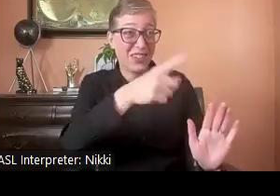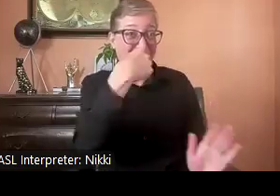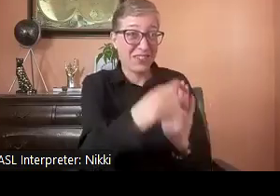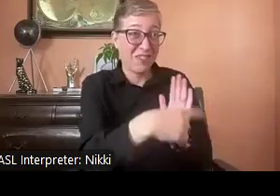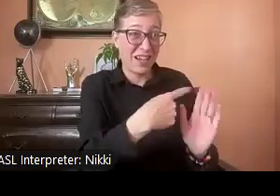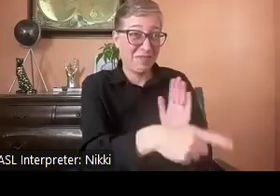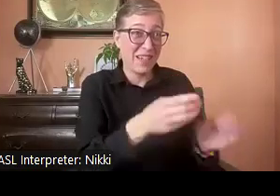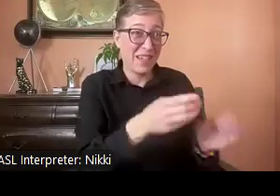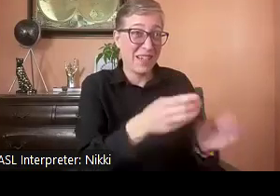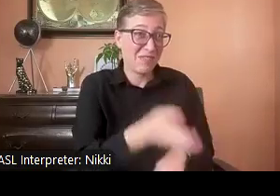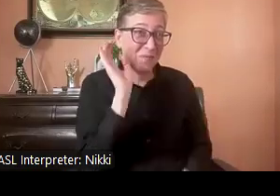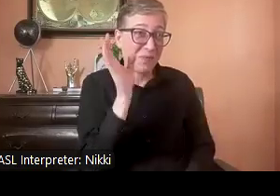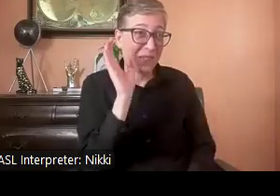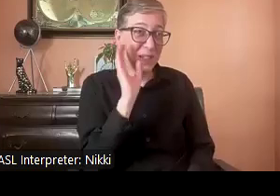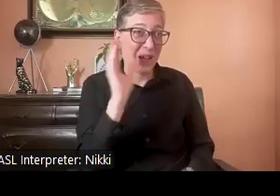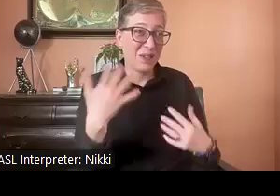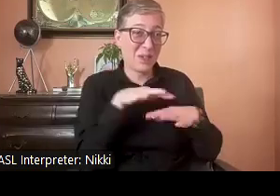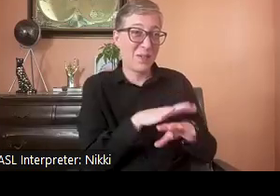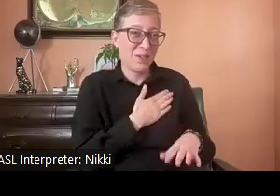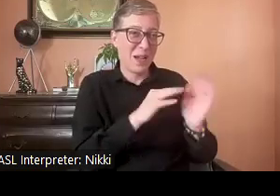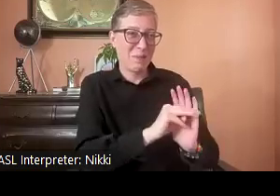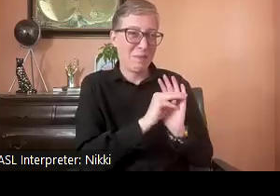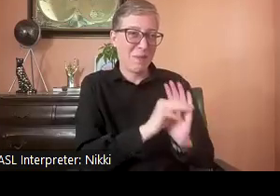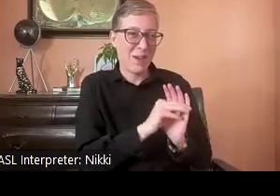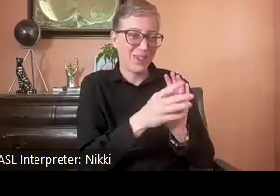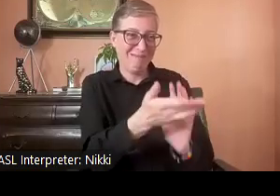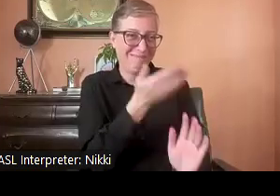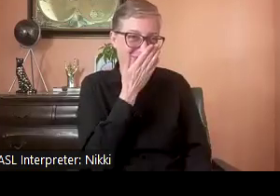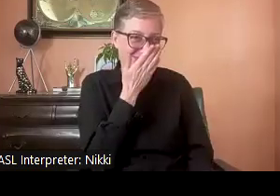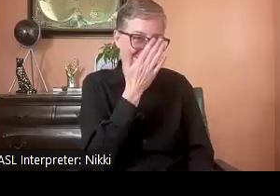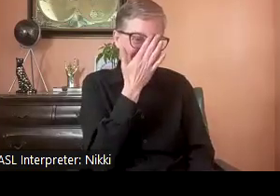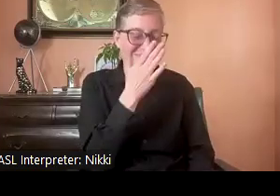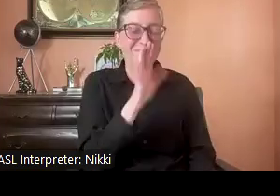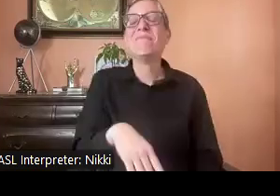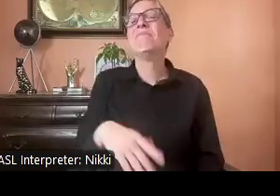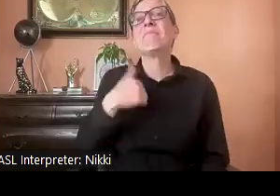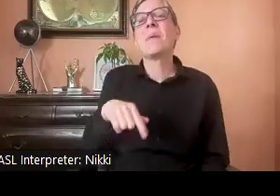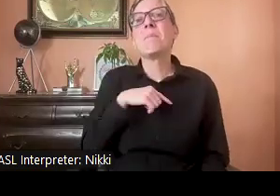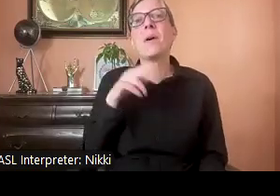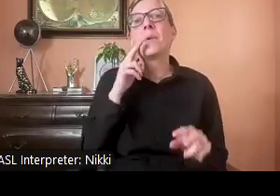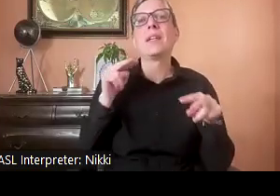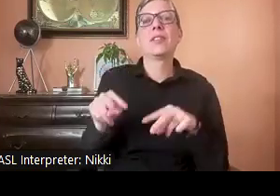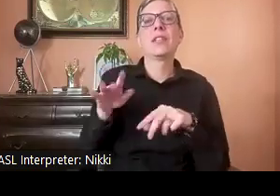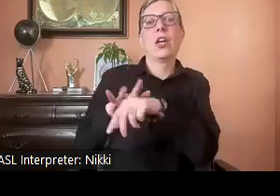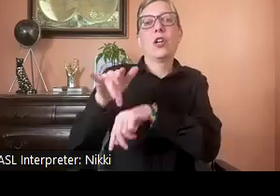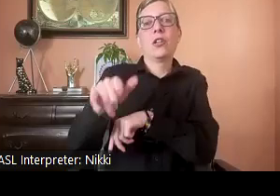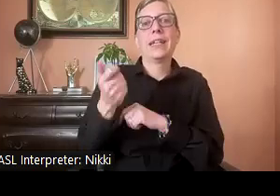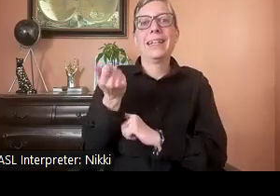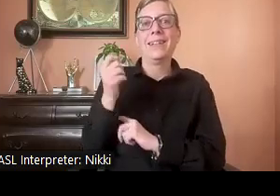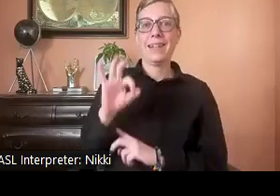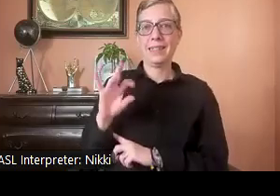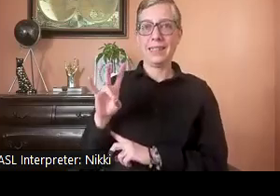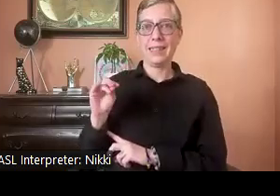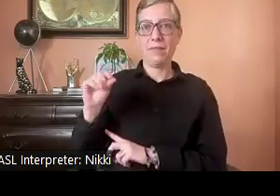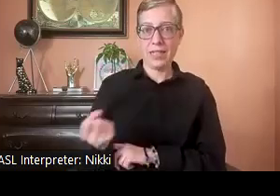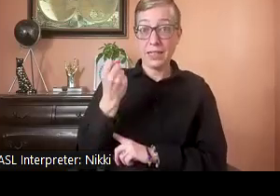if we kind of take that, we kind of look at the early 1970s with University of Rochester beginning